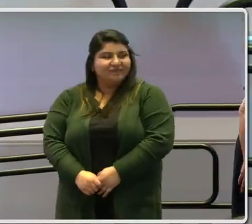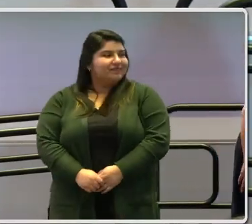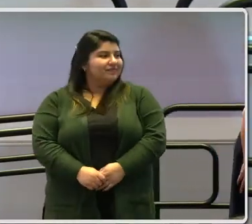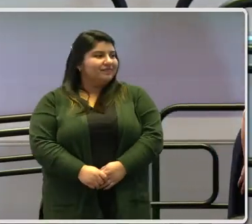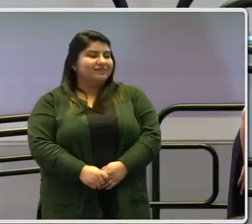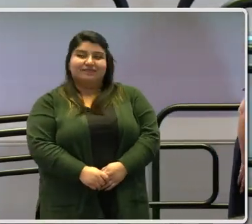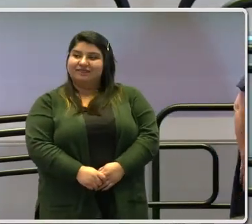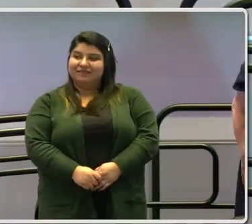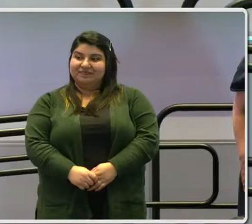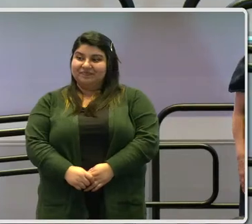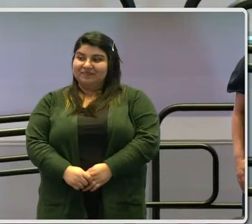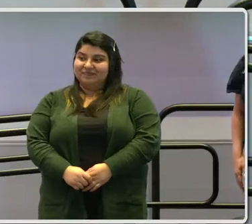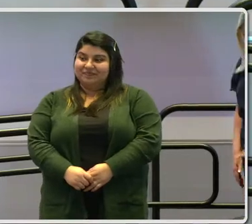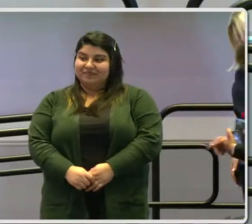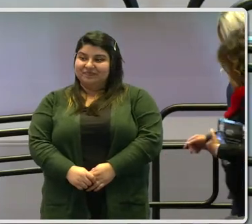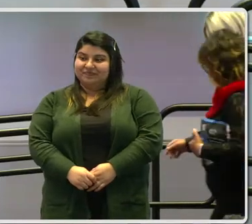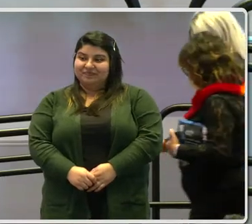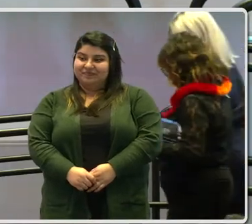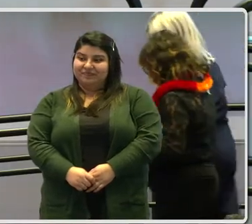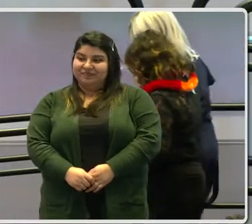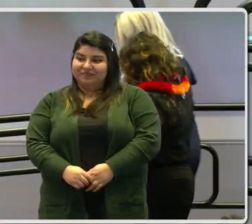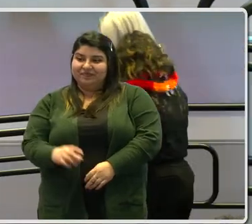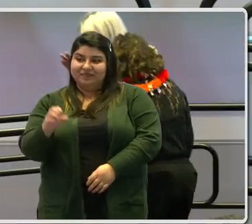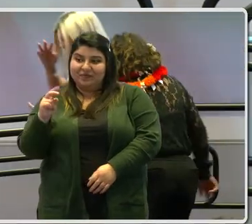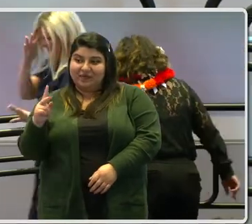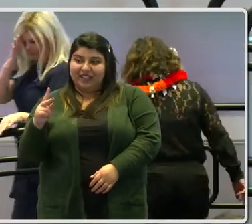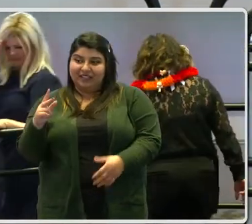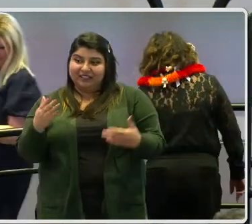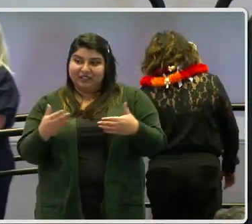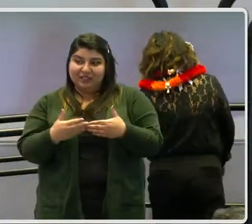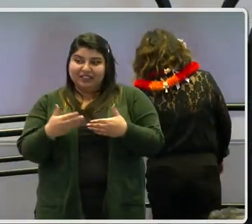All right. So next,